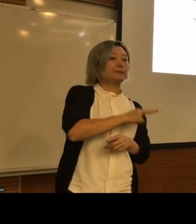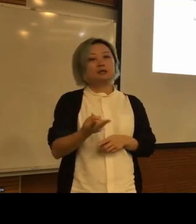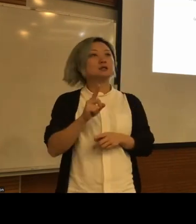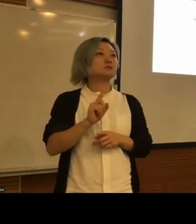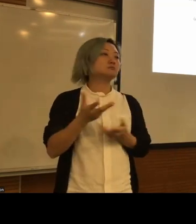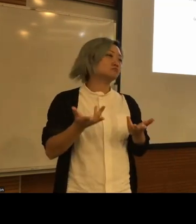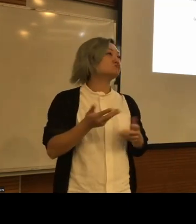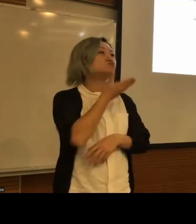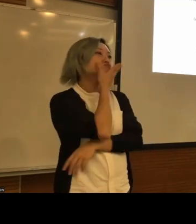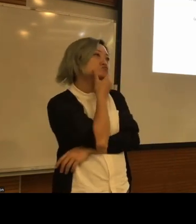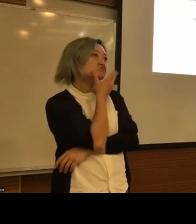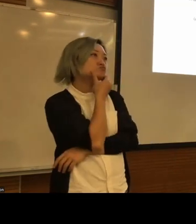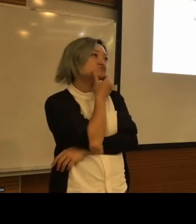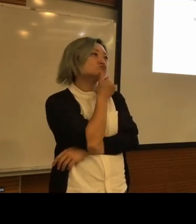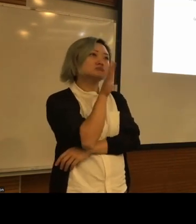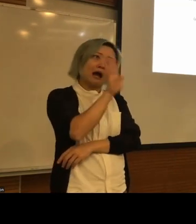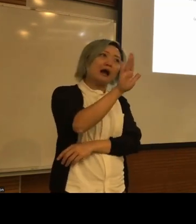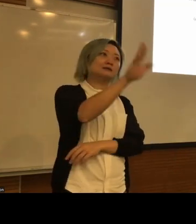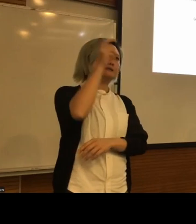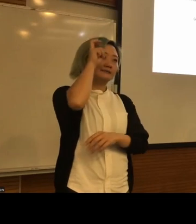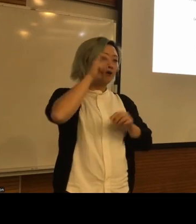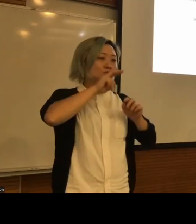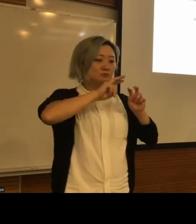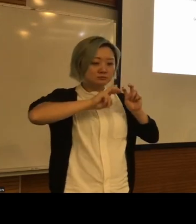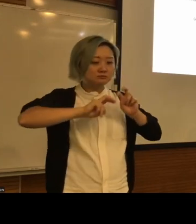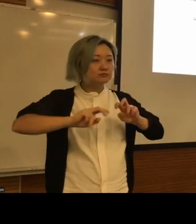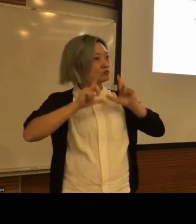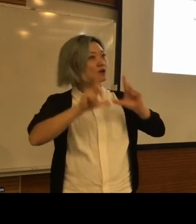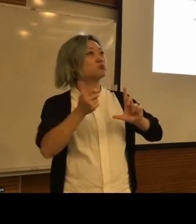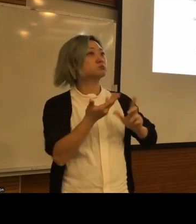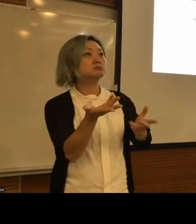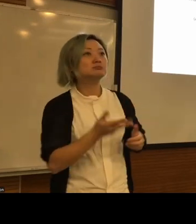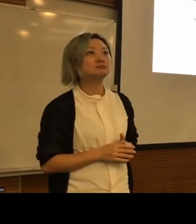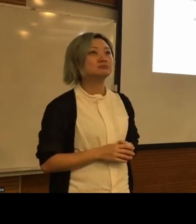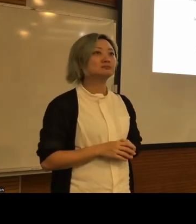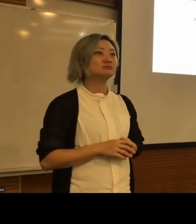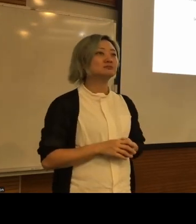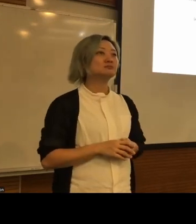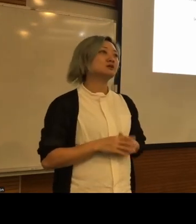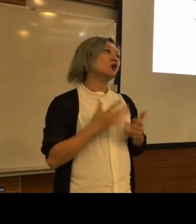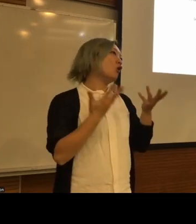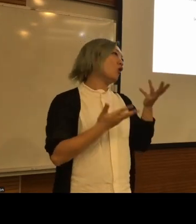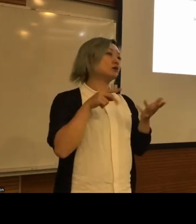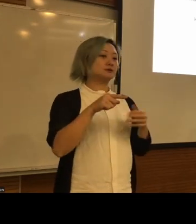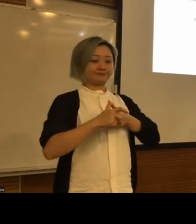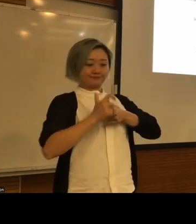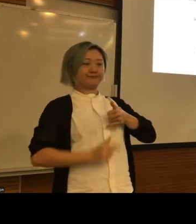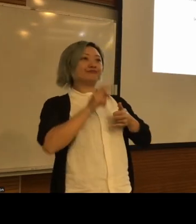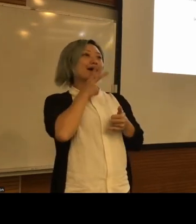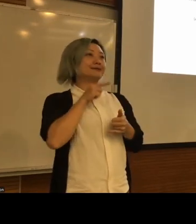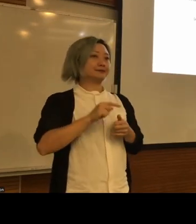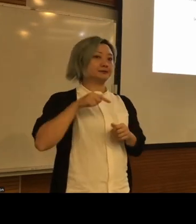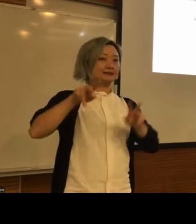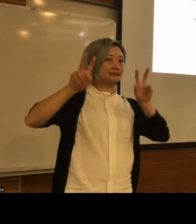only research can try to answer that. Perhaps familiarity with